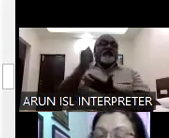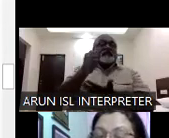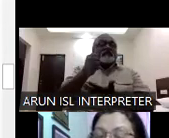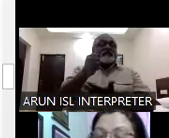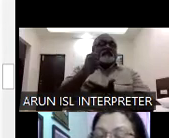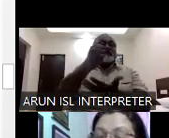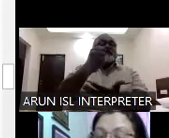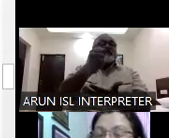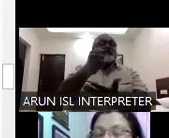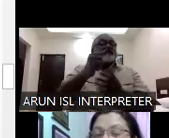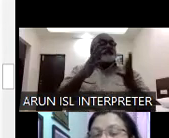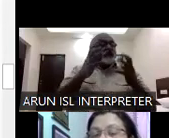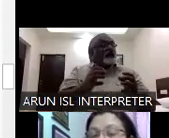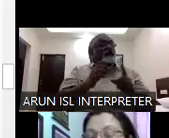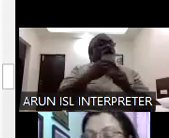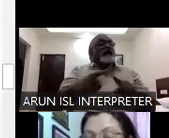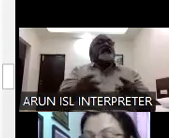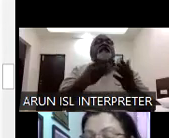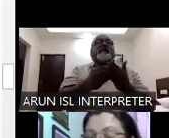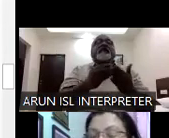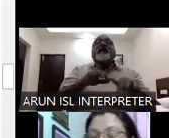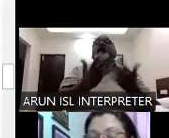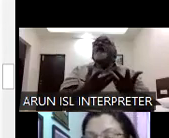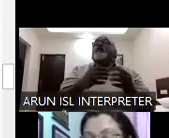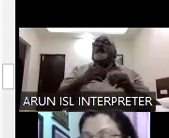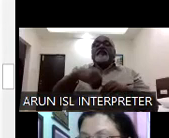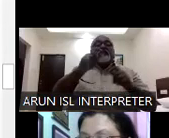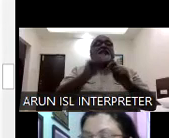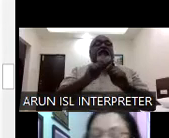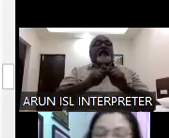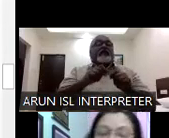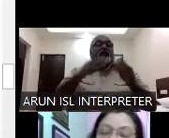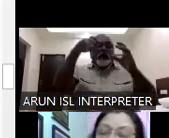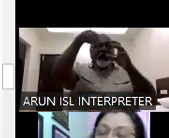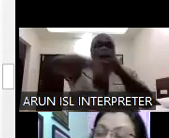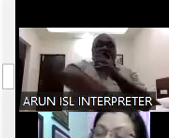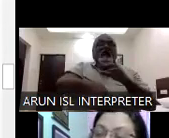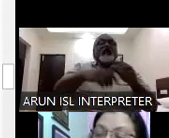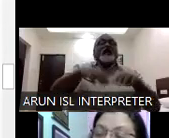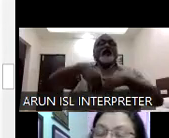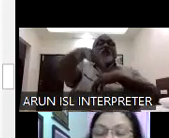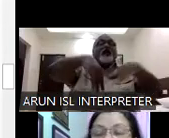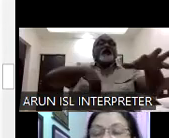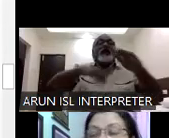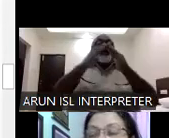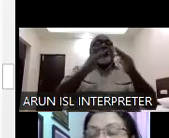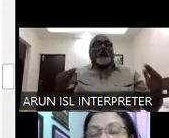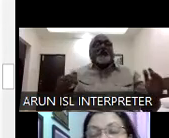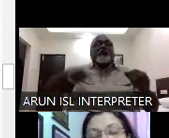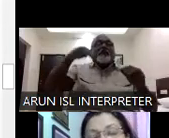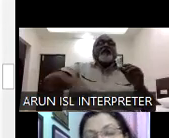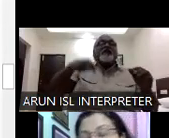building houses, for building roads, building wells, building drinking water facilities, hand